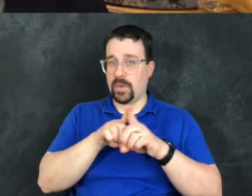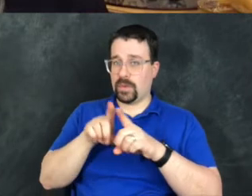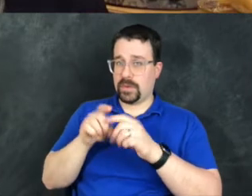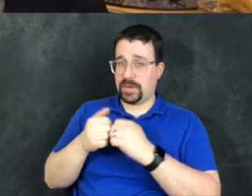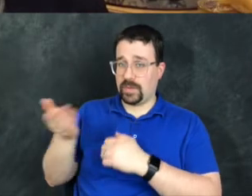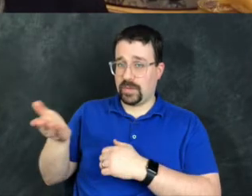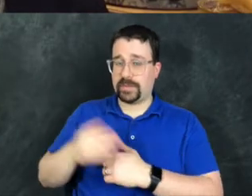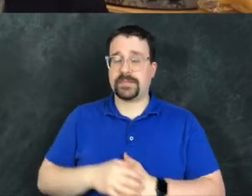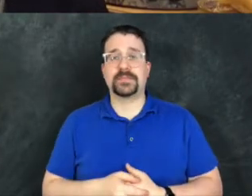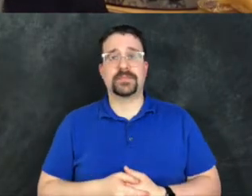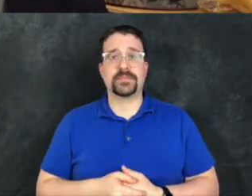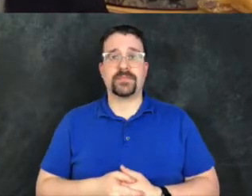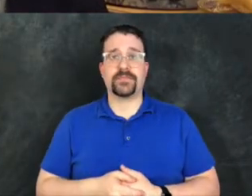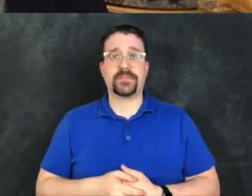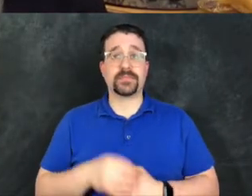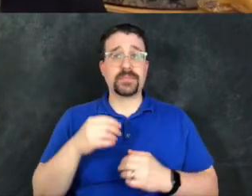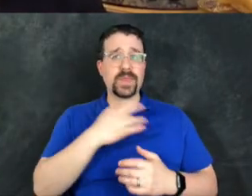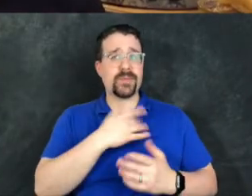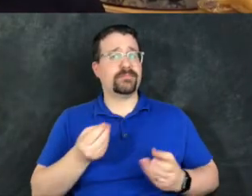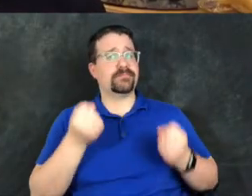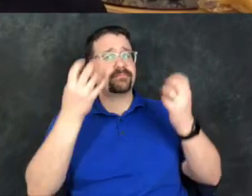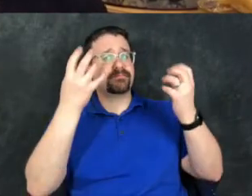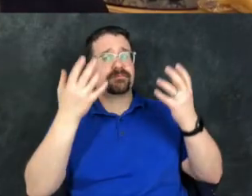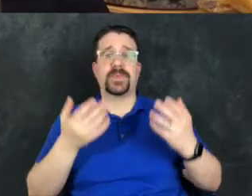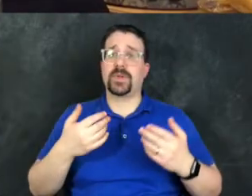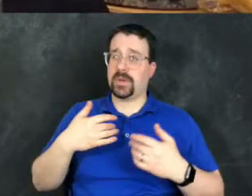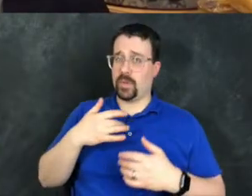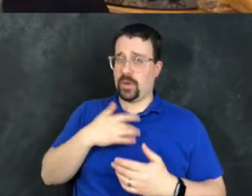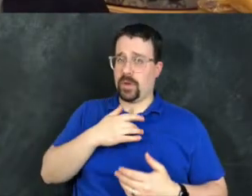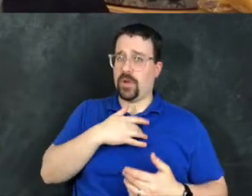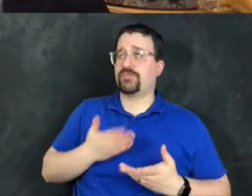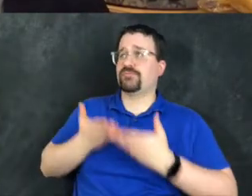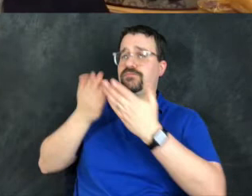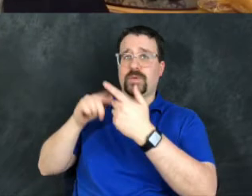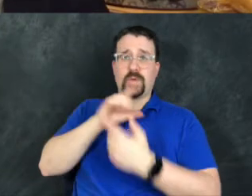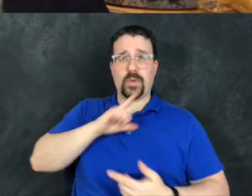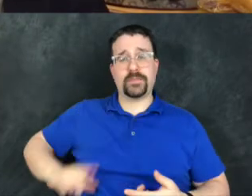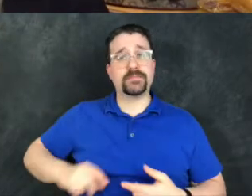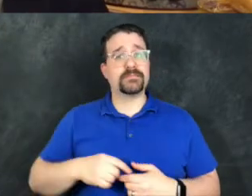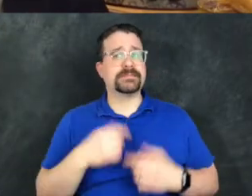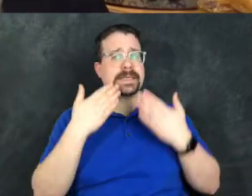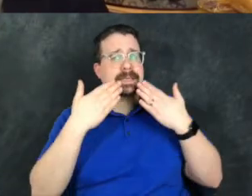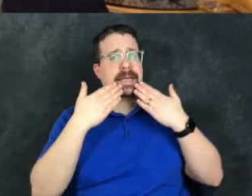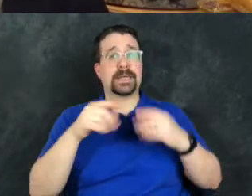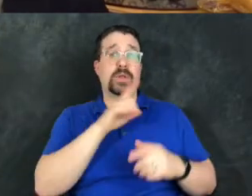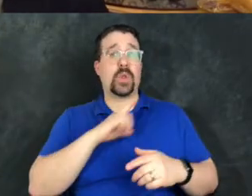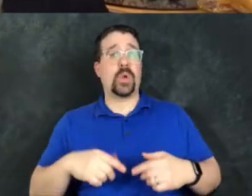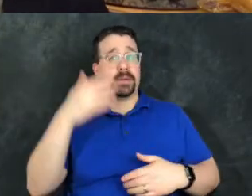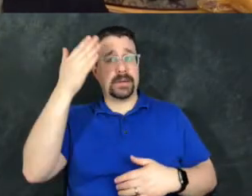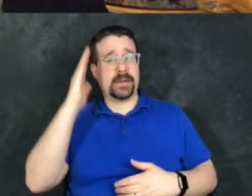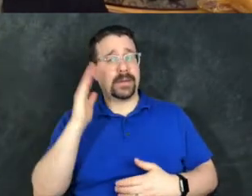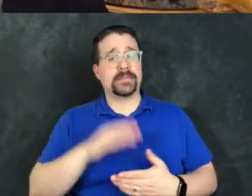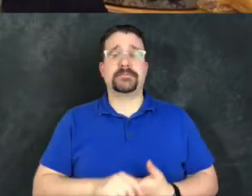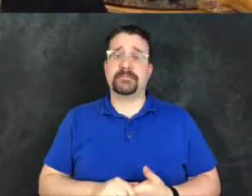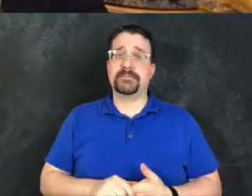The Lord be with you. And also with you. Lift up your hearts. We lift them up to the Lord. Let us